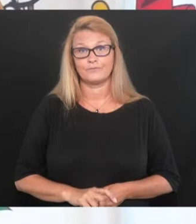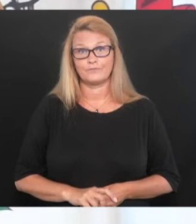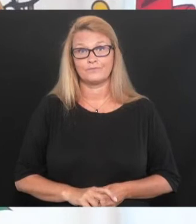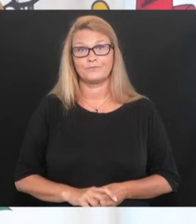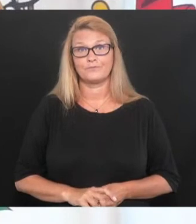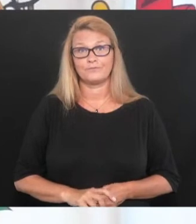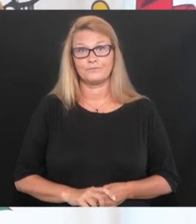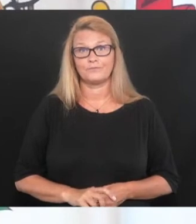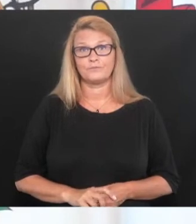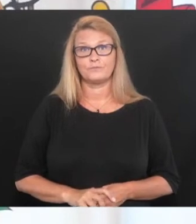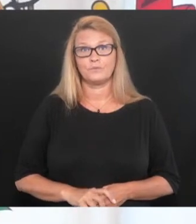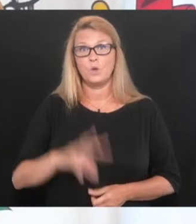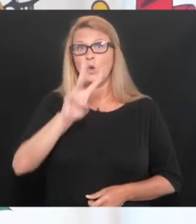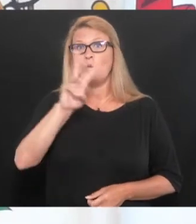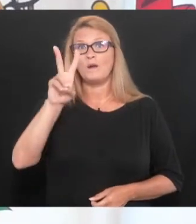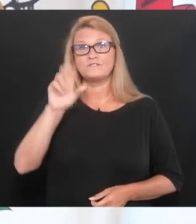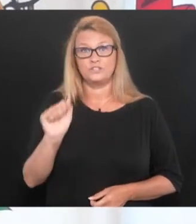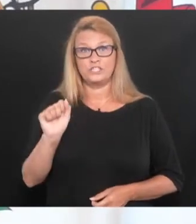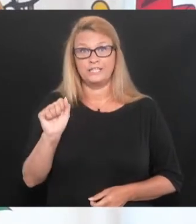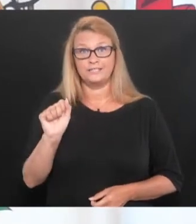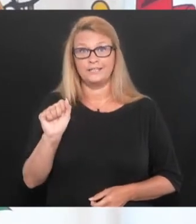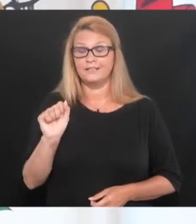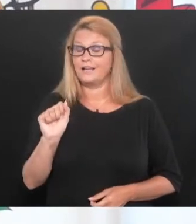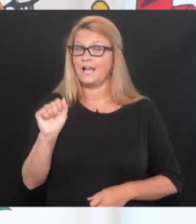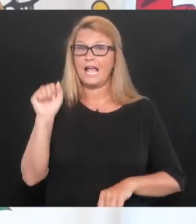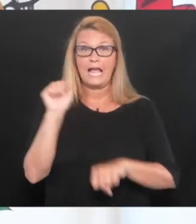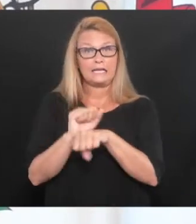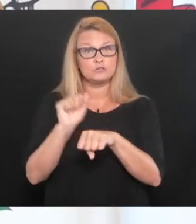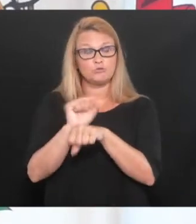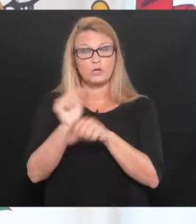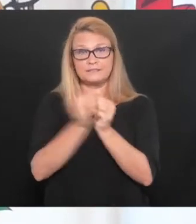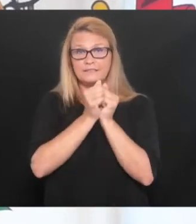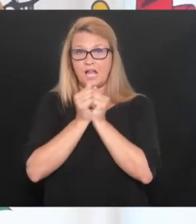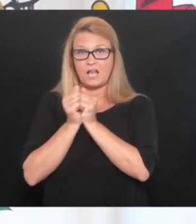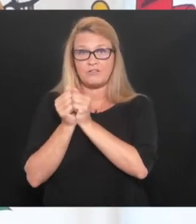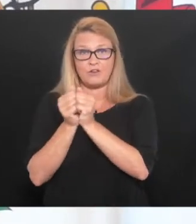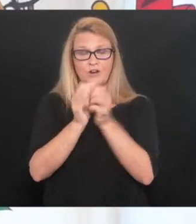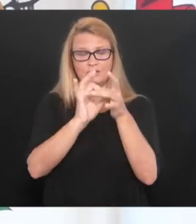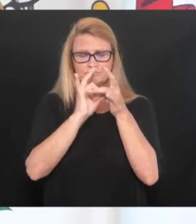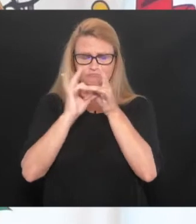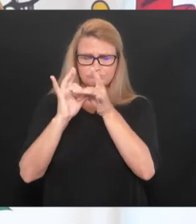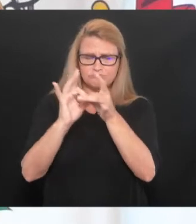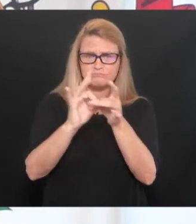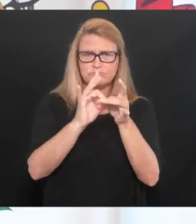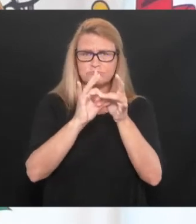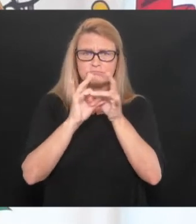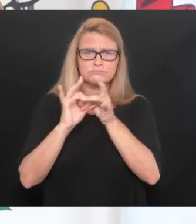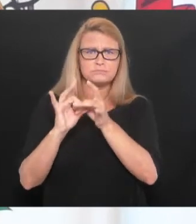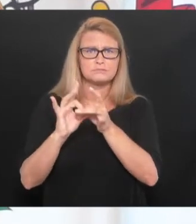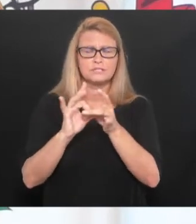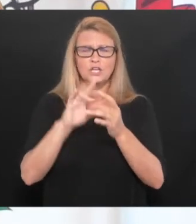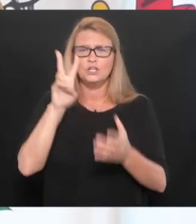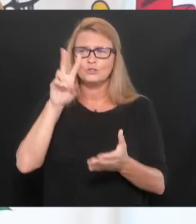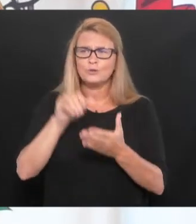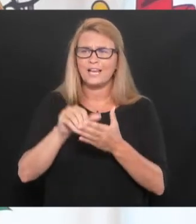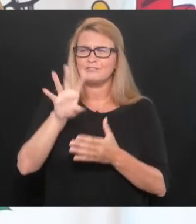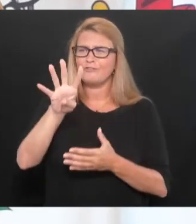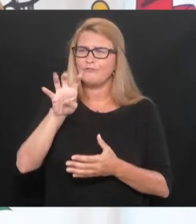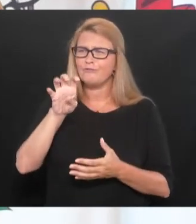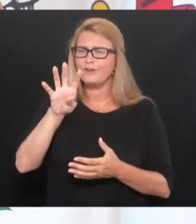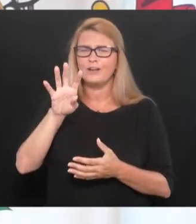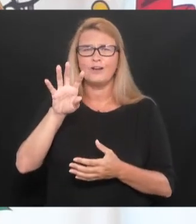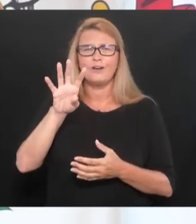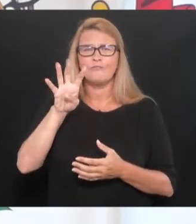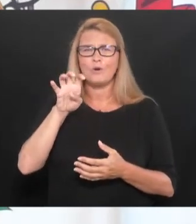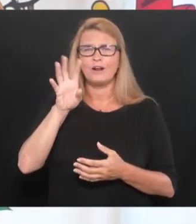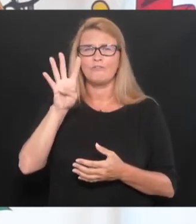as West Virginians, and we've pulled the rope together, and we have 2,949 deaths, and it's a monstrously